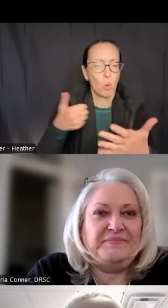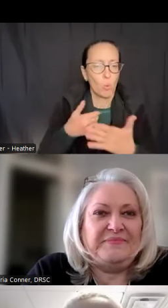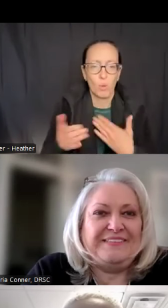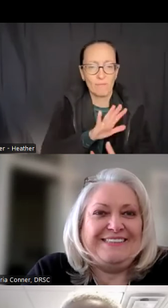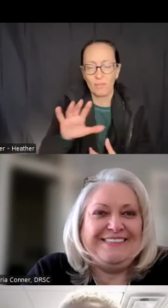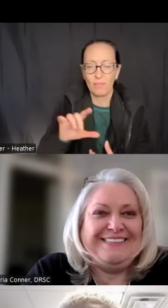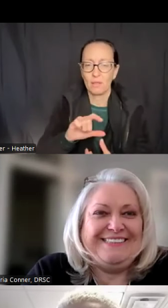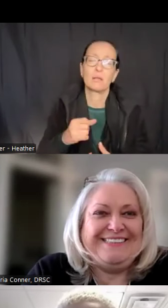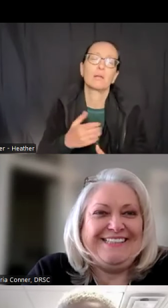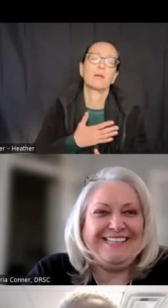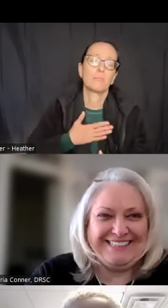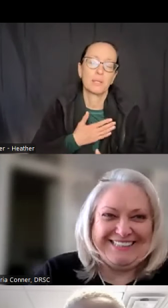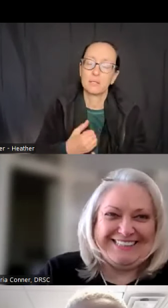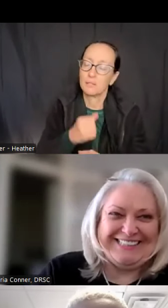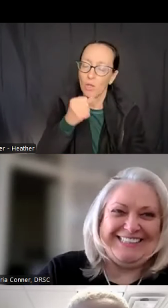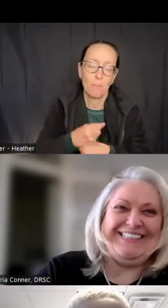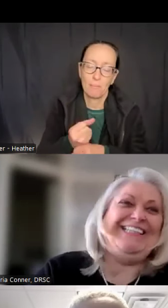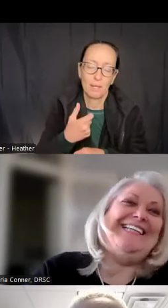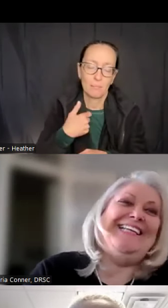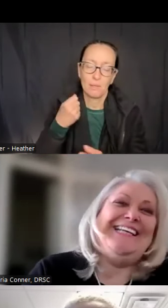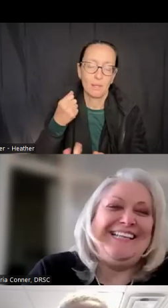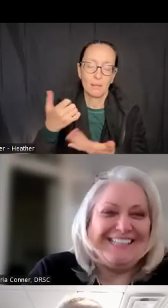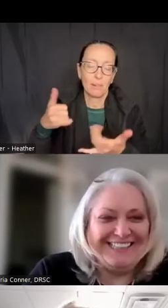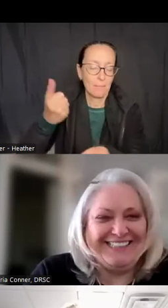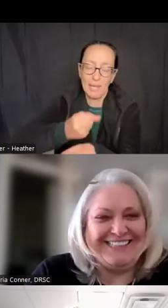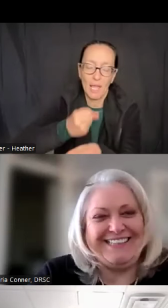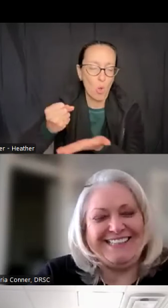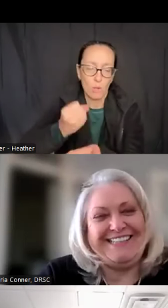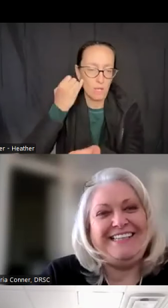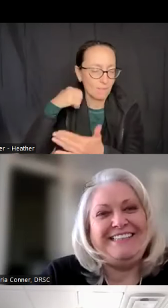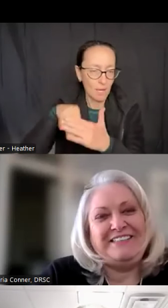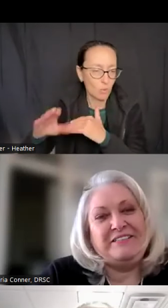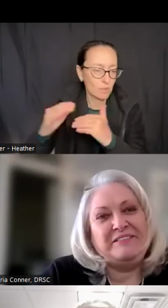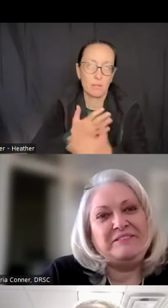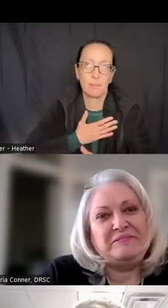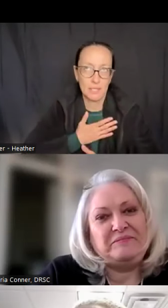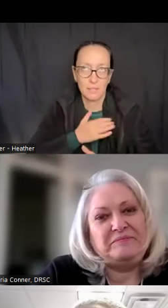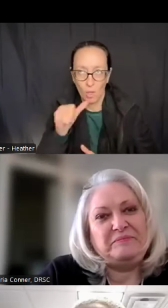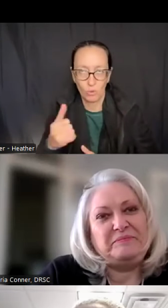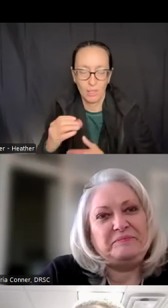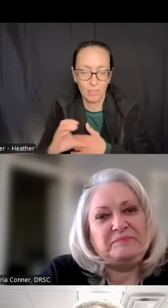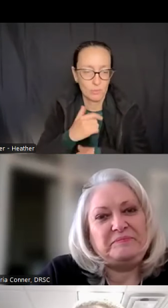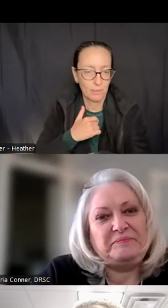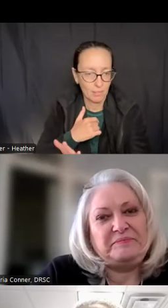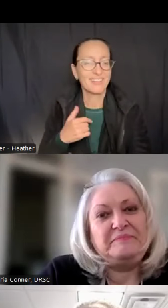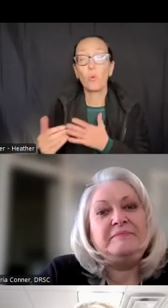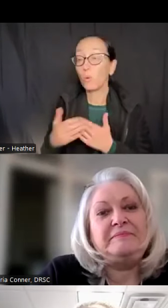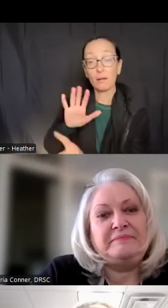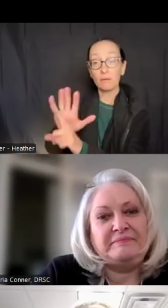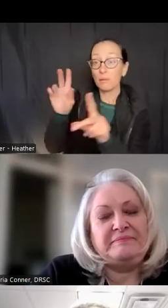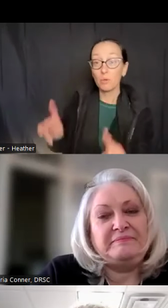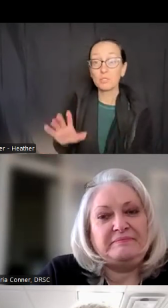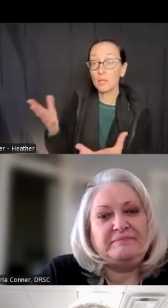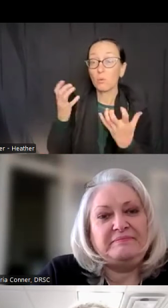please don't make me play bingo if I have to go in a facility. Please don't. But whatever that resident wants, if